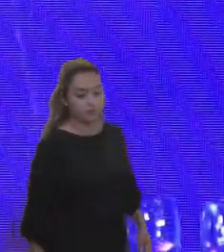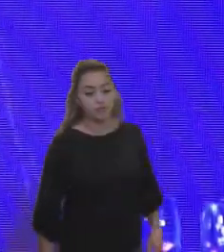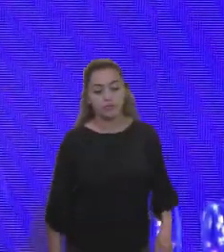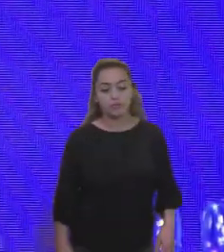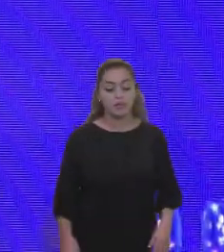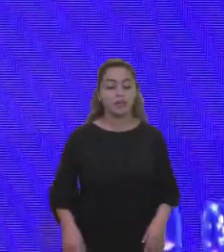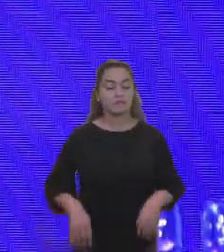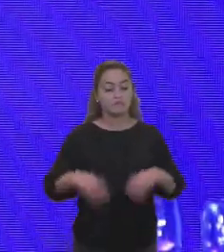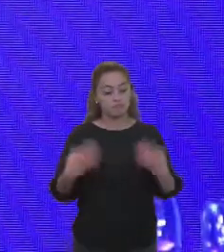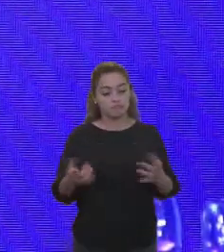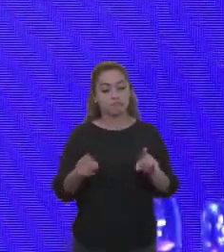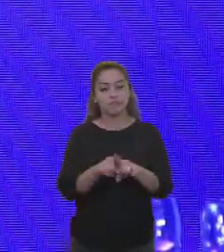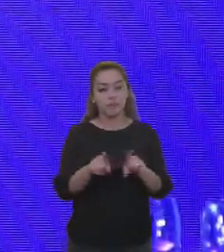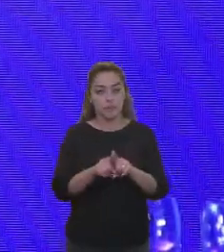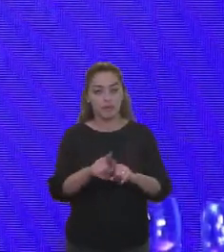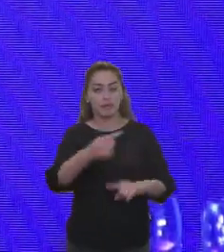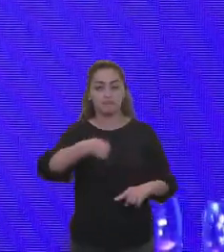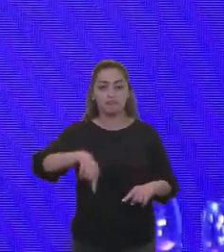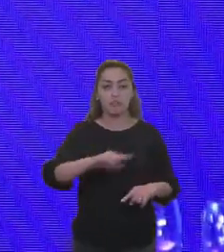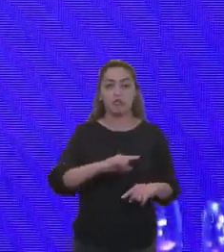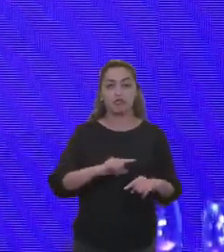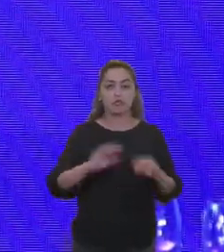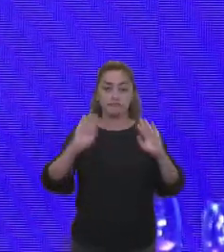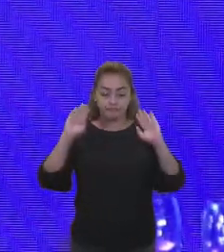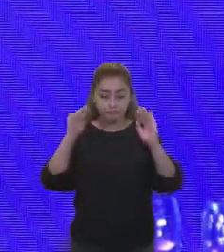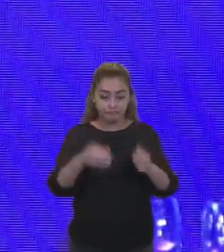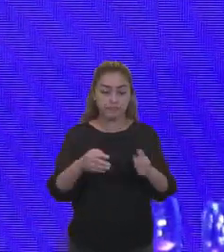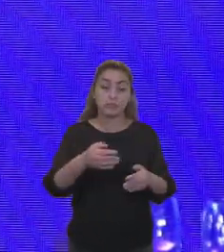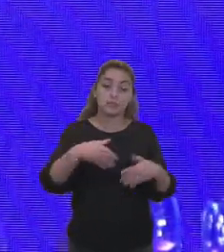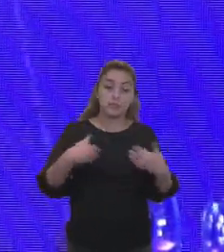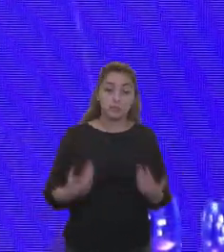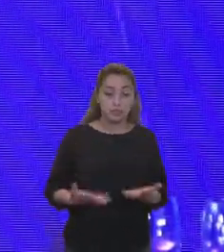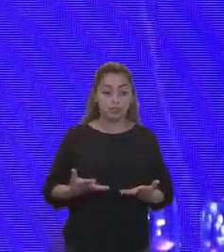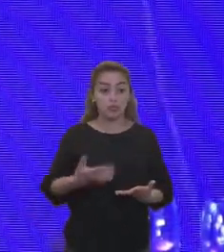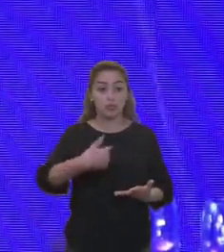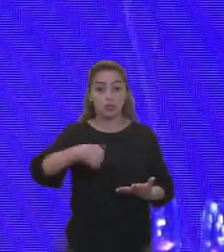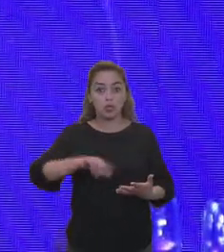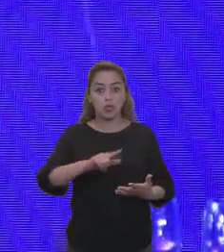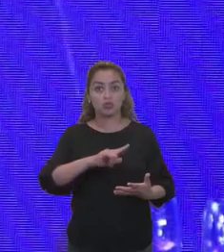This is also part of our social initiatives.